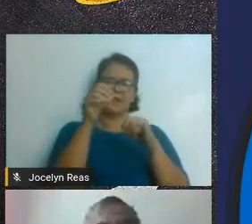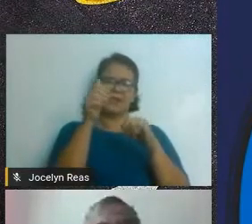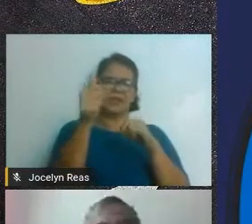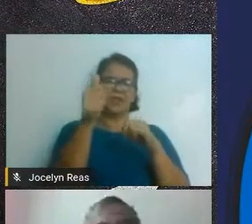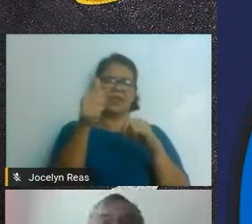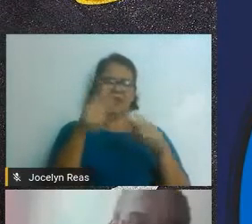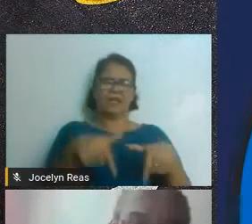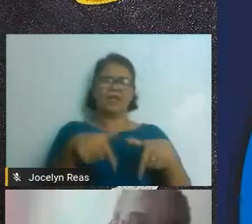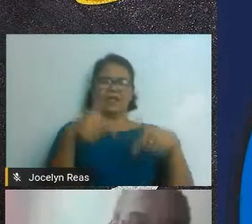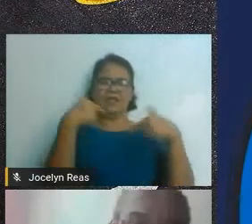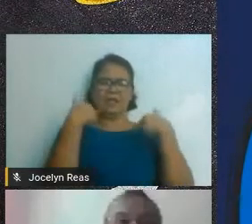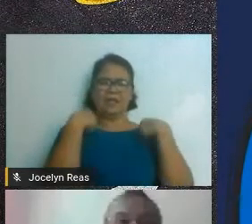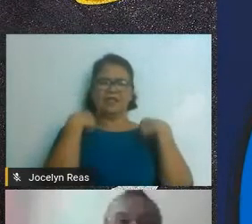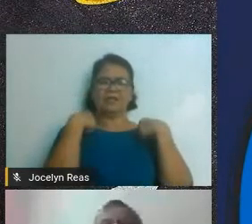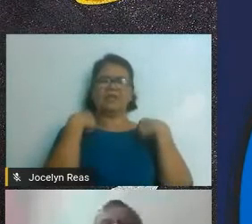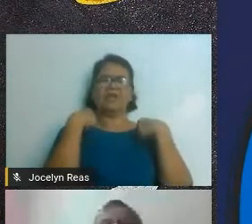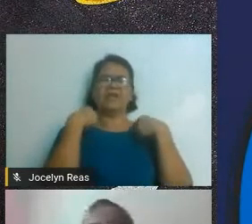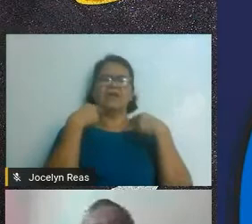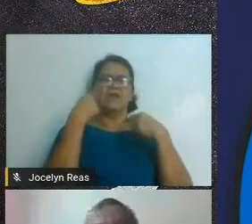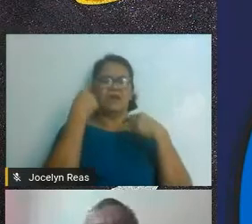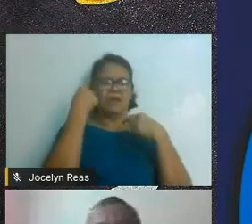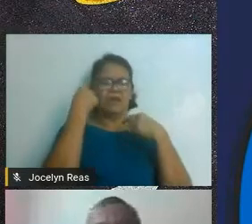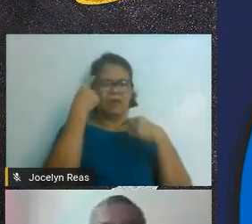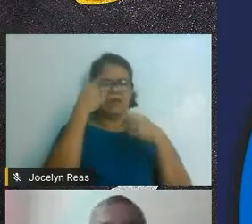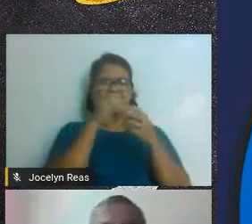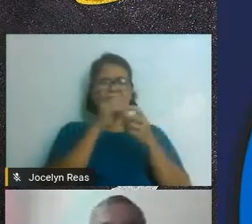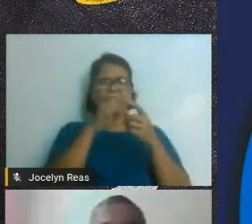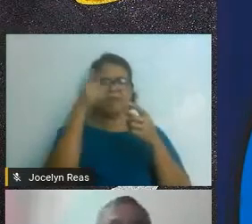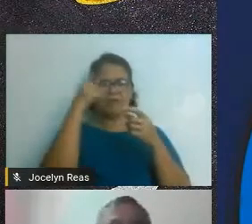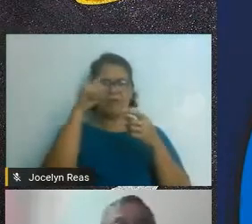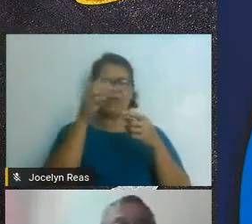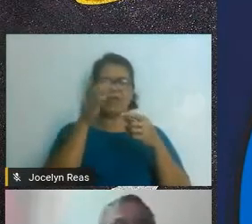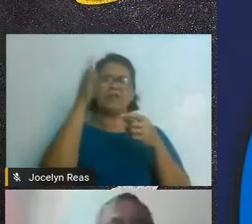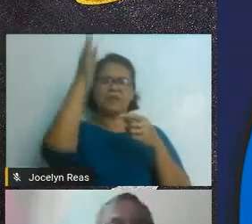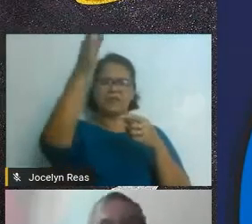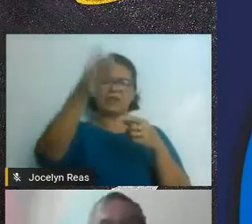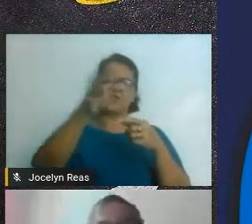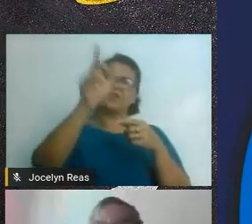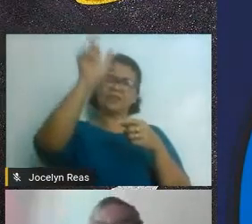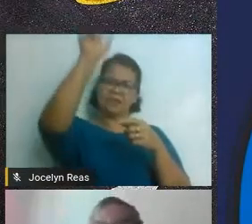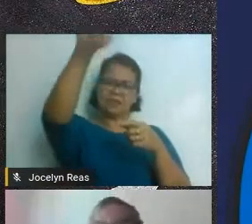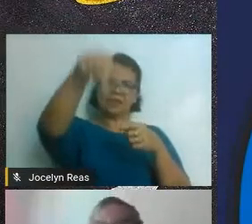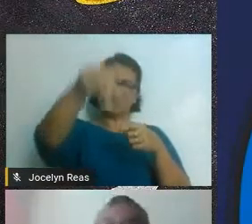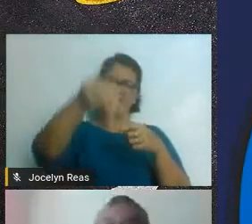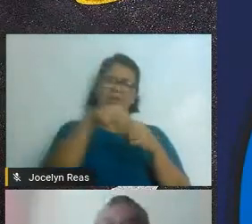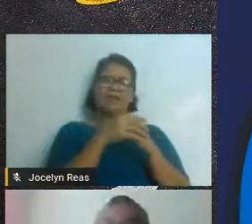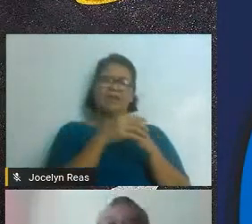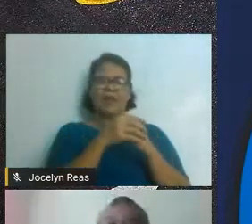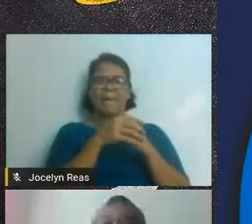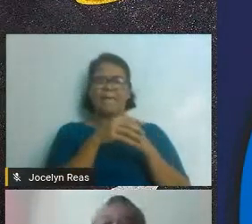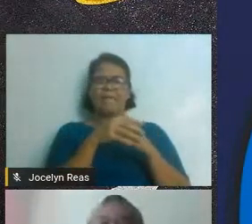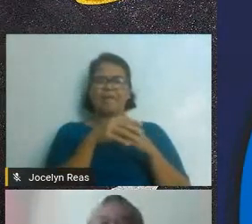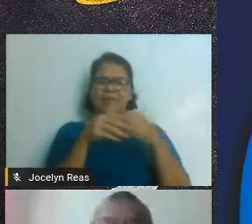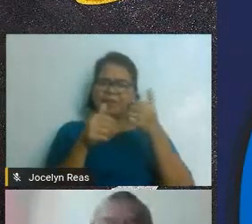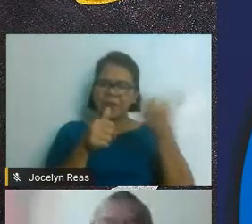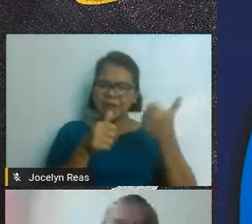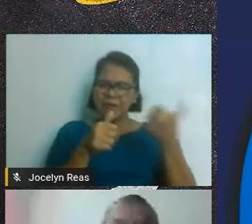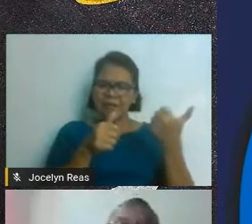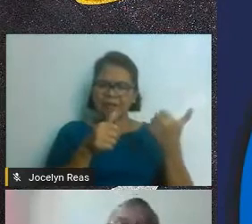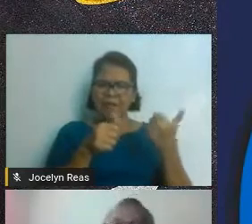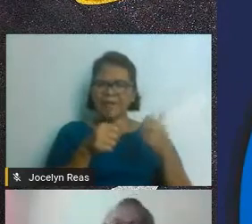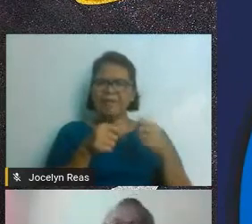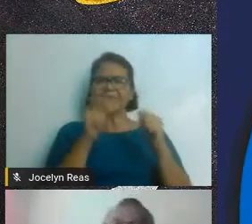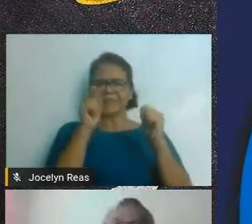on. And finally, kasi palagi tinatanong to, sabi ni James, ni Jay Maktay, tama, there should be an honor